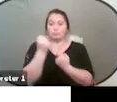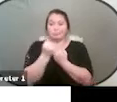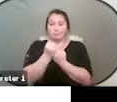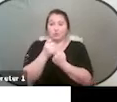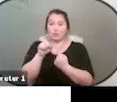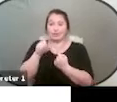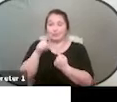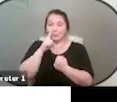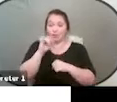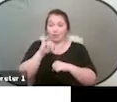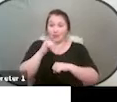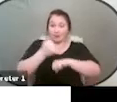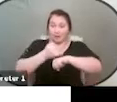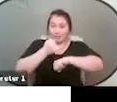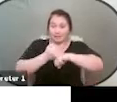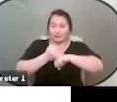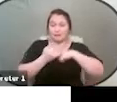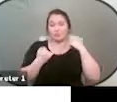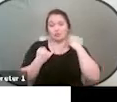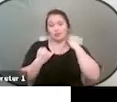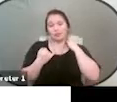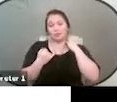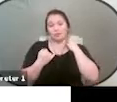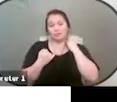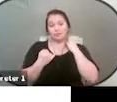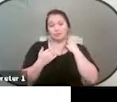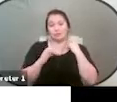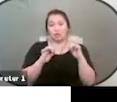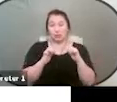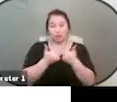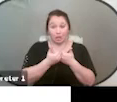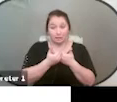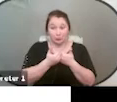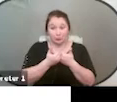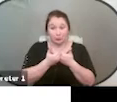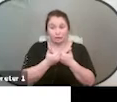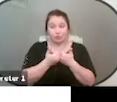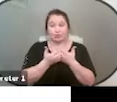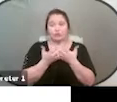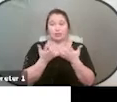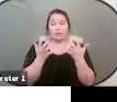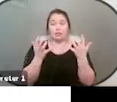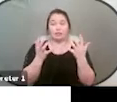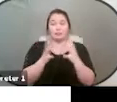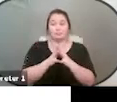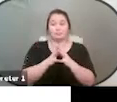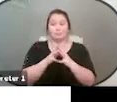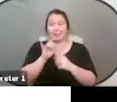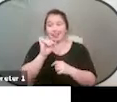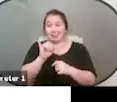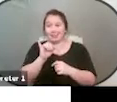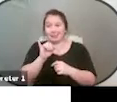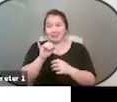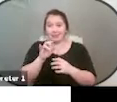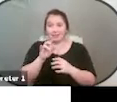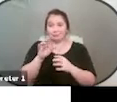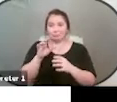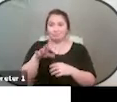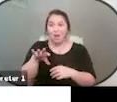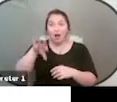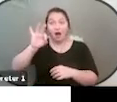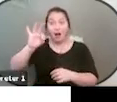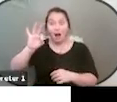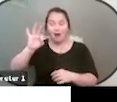of the campus. And really the challenge there is there has not been that type of site found yet that is within